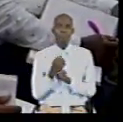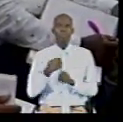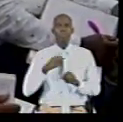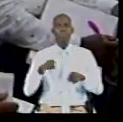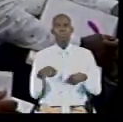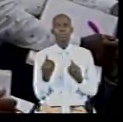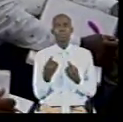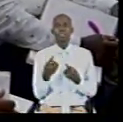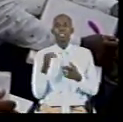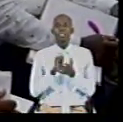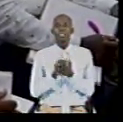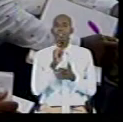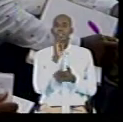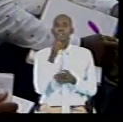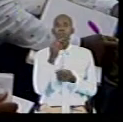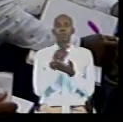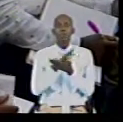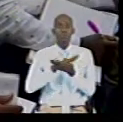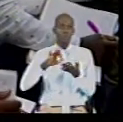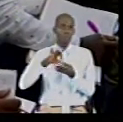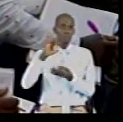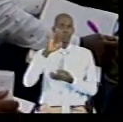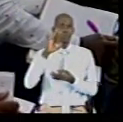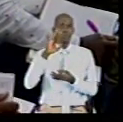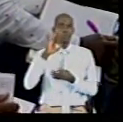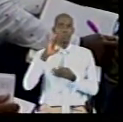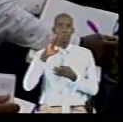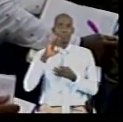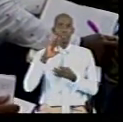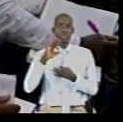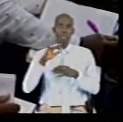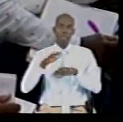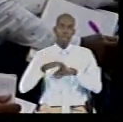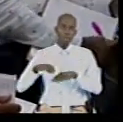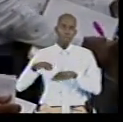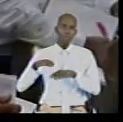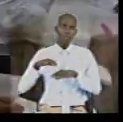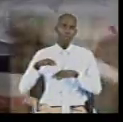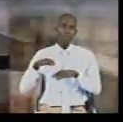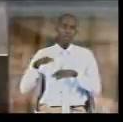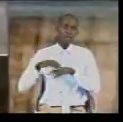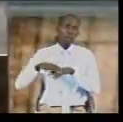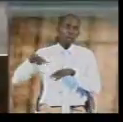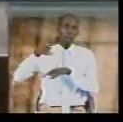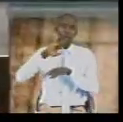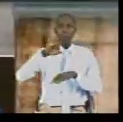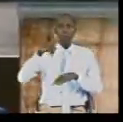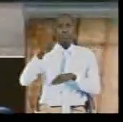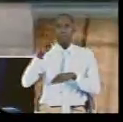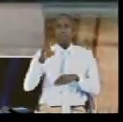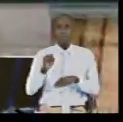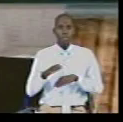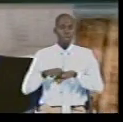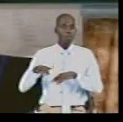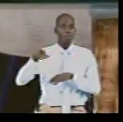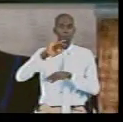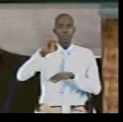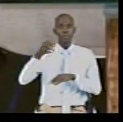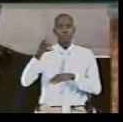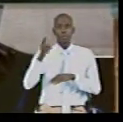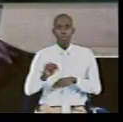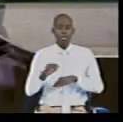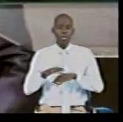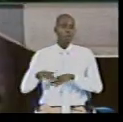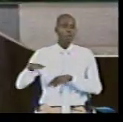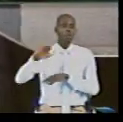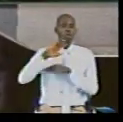Holy Spirit above James, above John, above any of the people